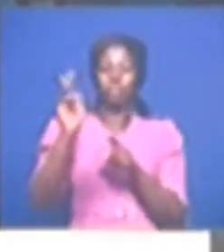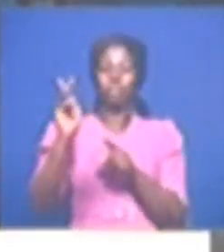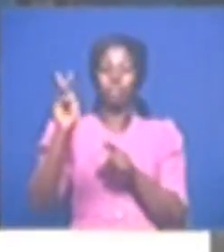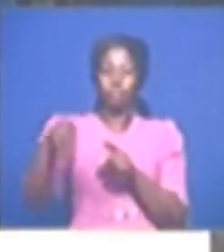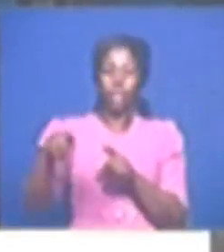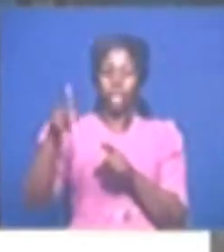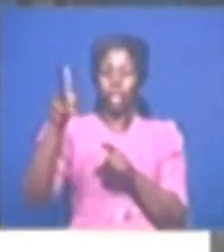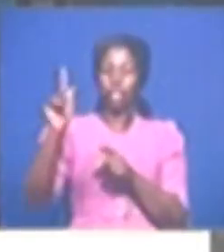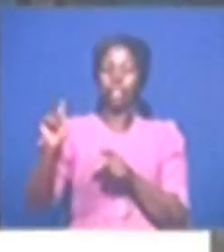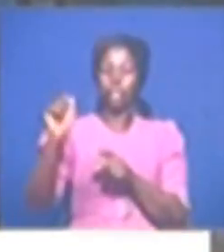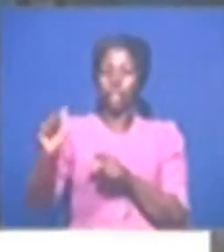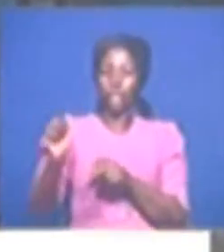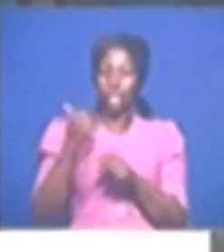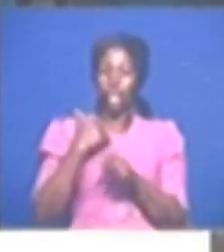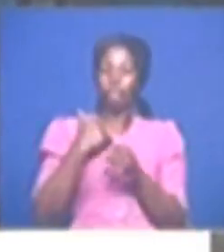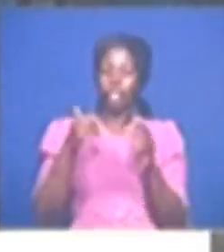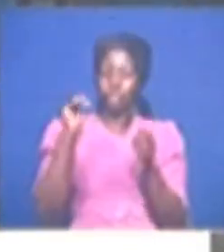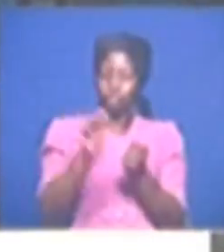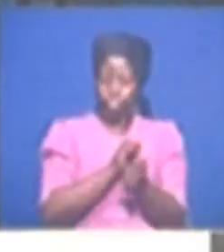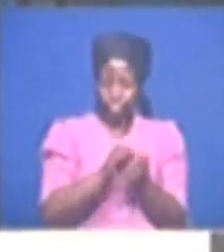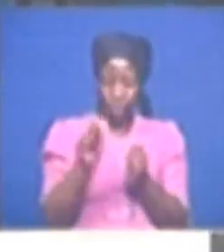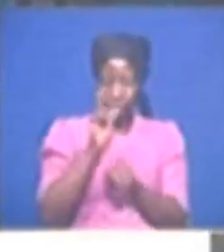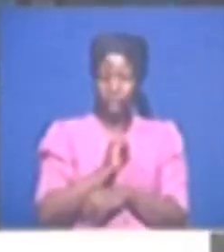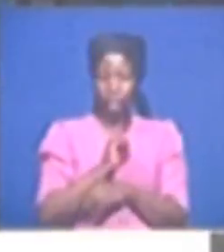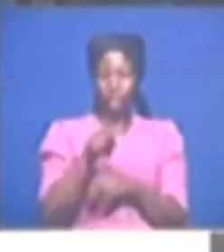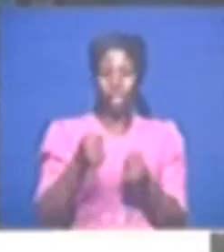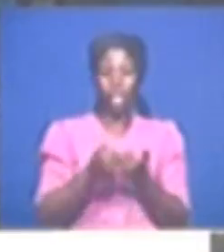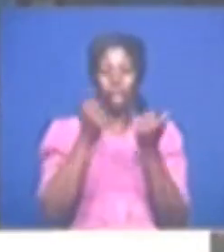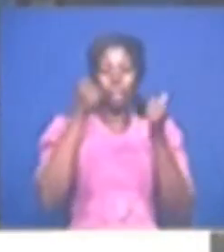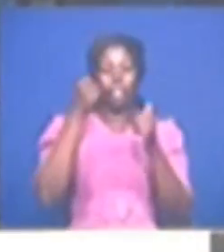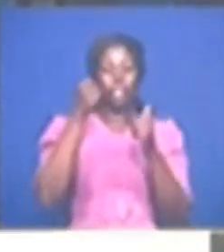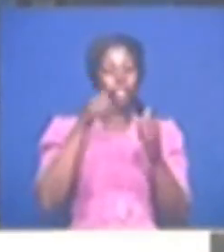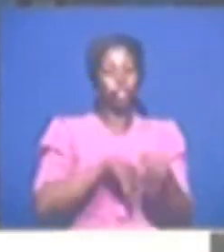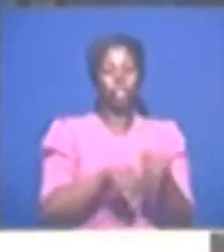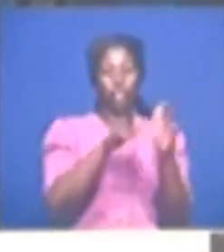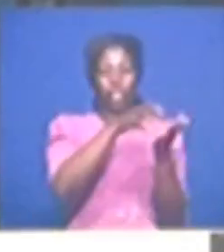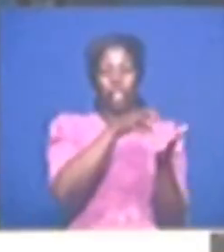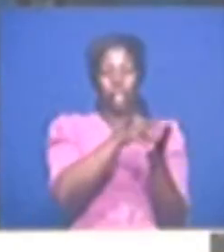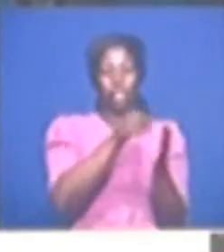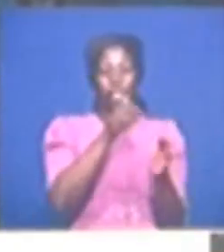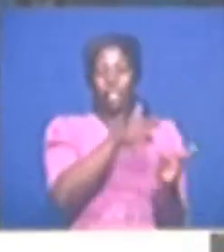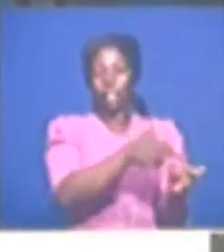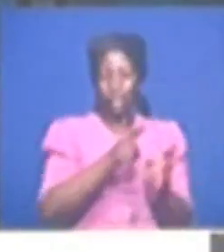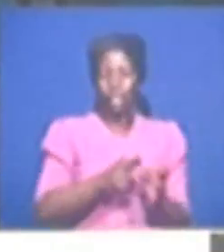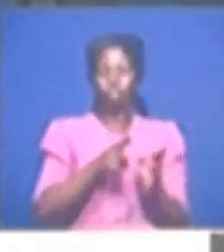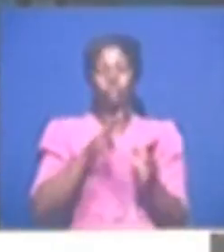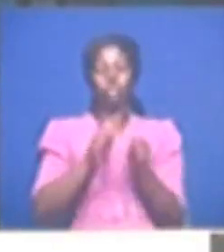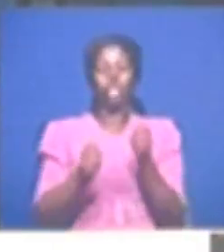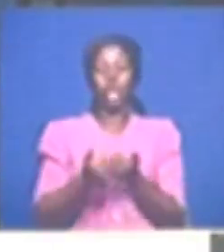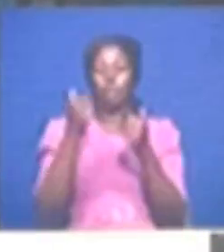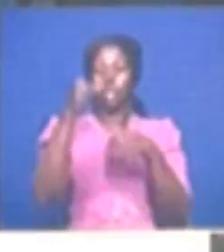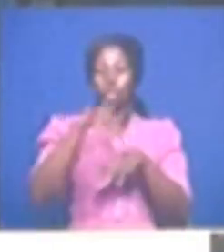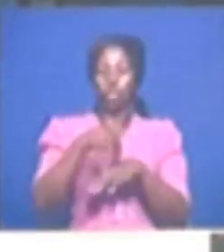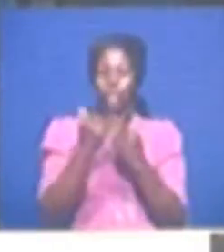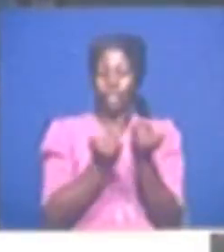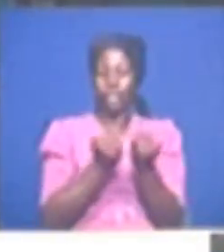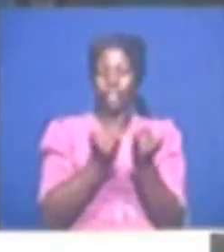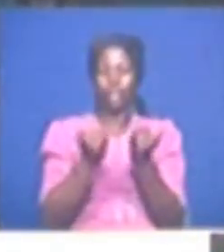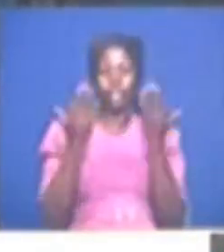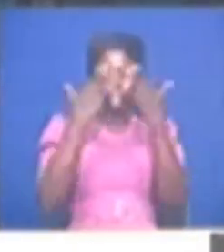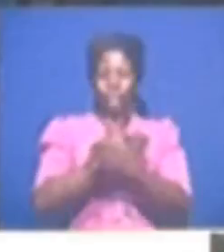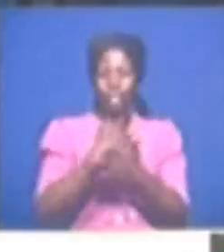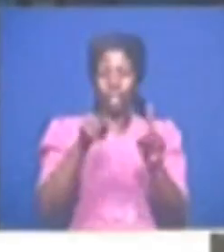measures come following a rape incident at the institution on Saturday night. In the meantime, Parliament is demanding the installation of CCTV cameras in